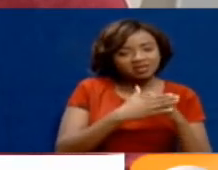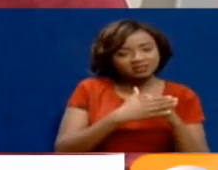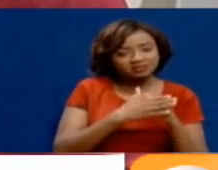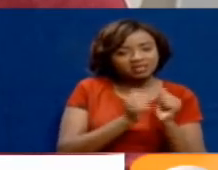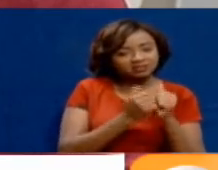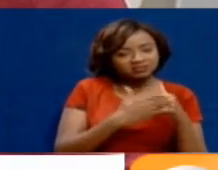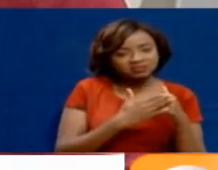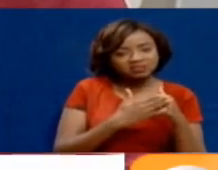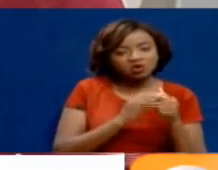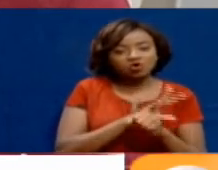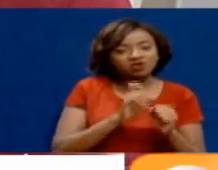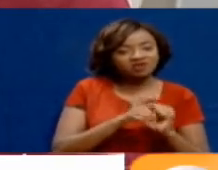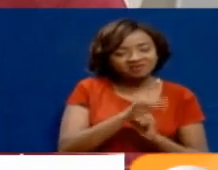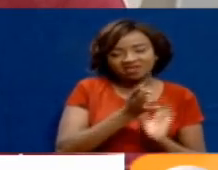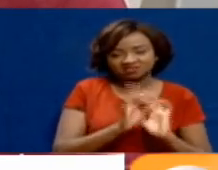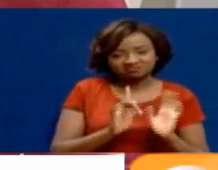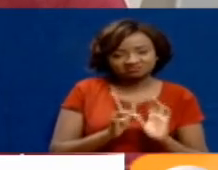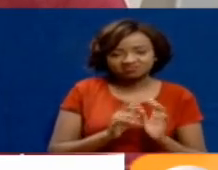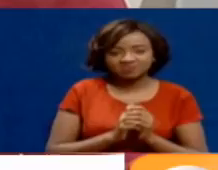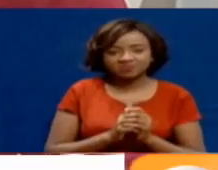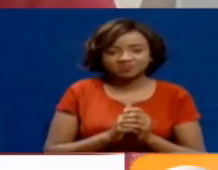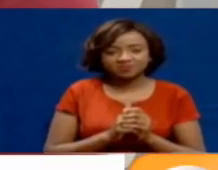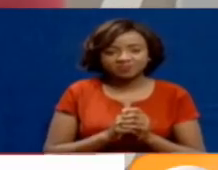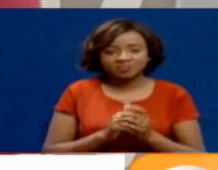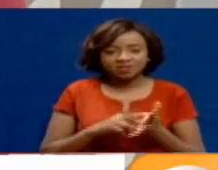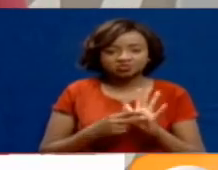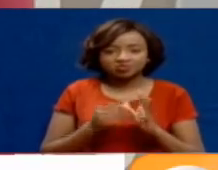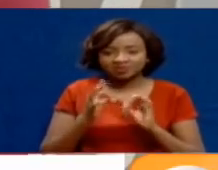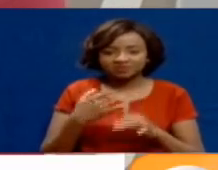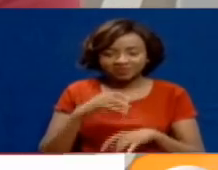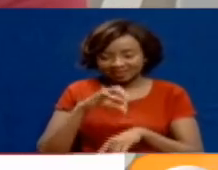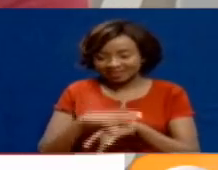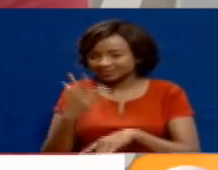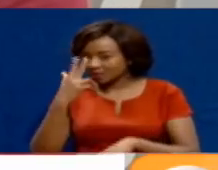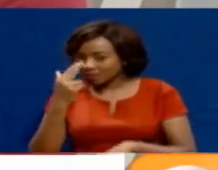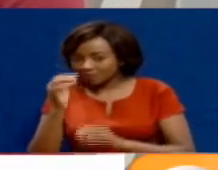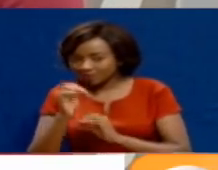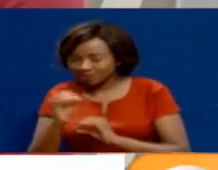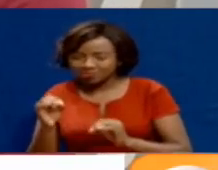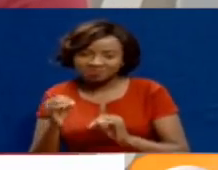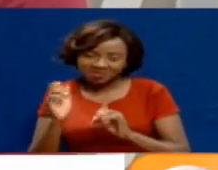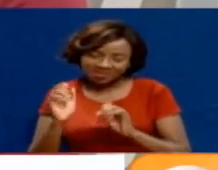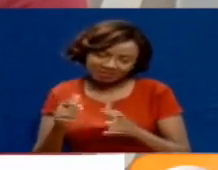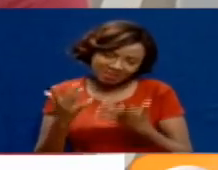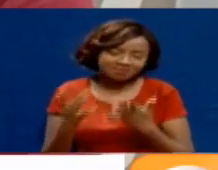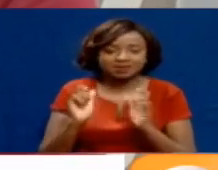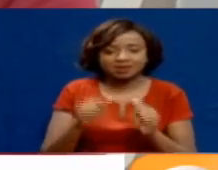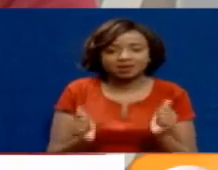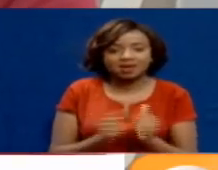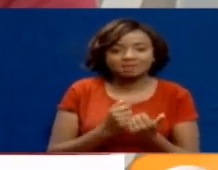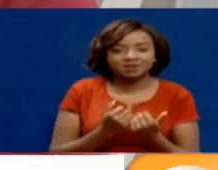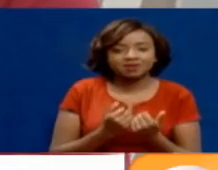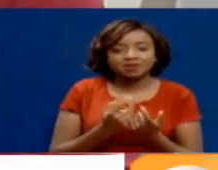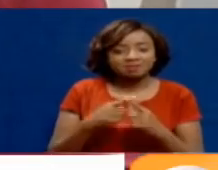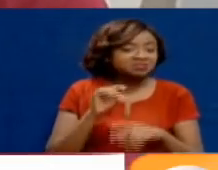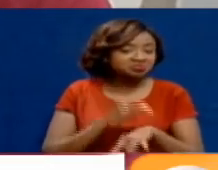infected with flu, it doesn't mean you can't get infected with COVID-19. Right. So if you don't get infected with flu, then you're better off. So it's okay to get the flu vaccine.